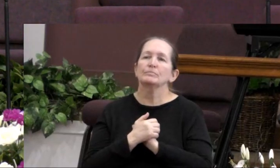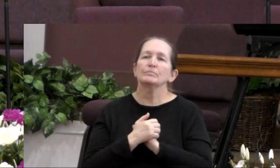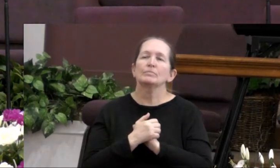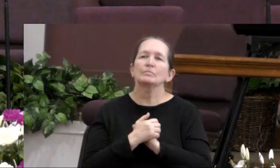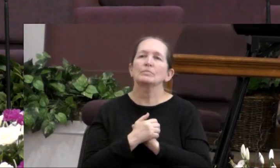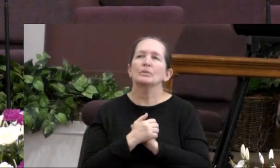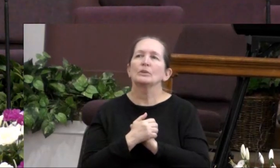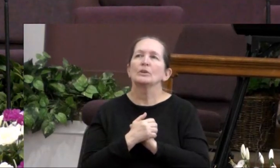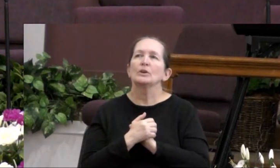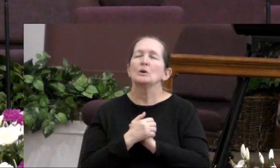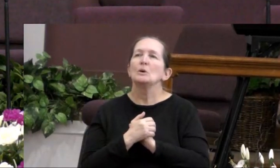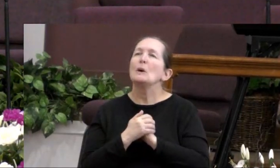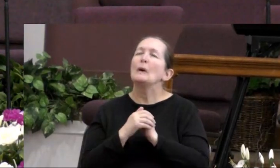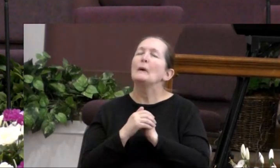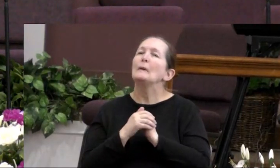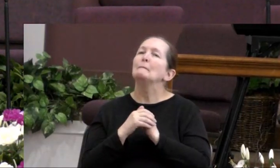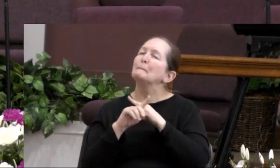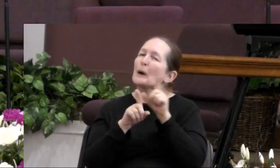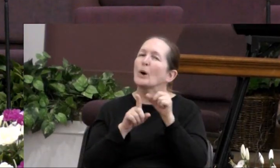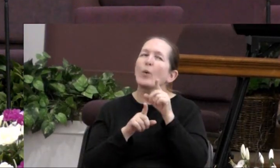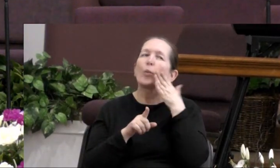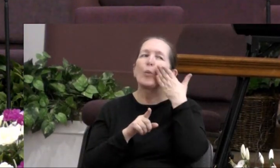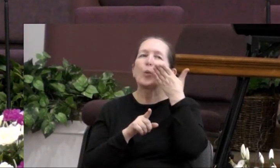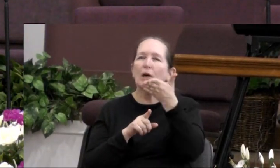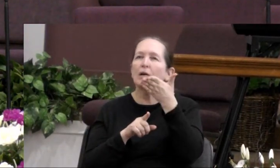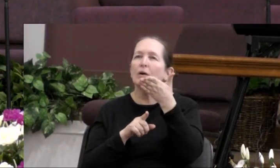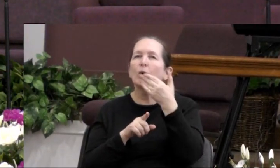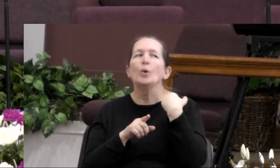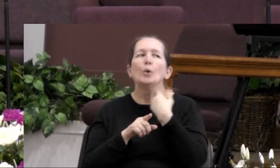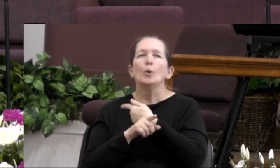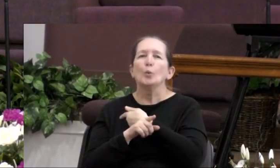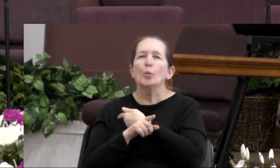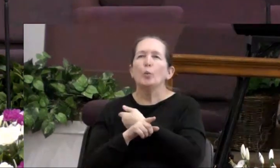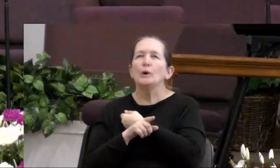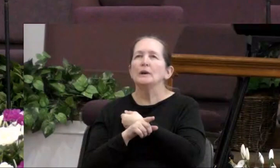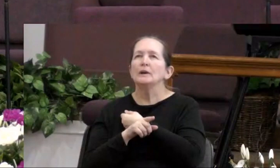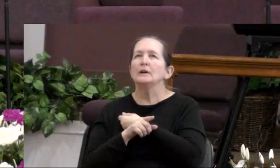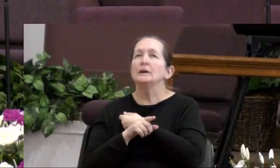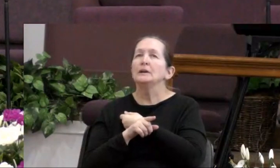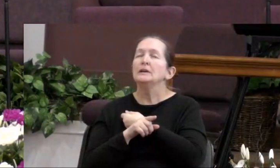But will we stop and hear